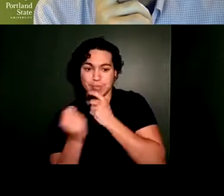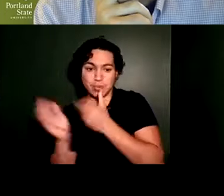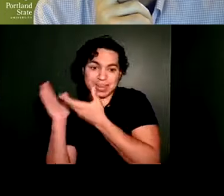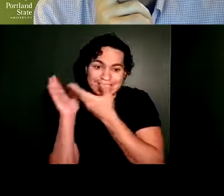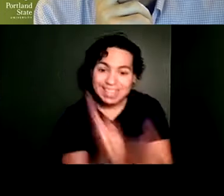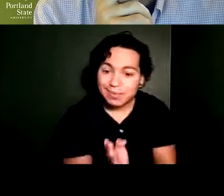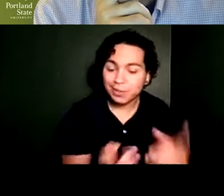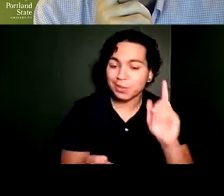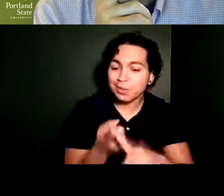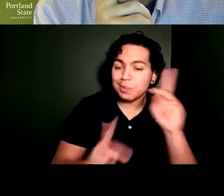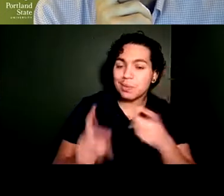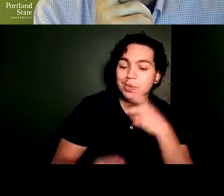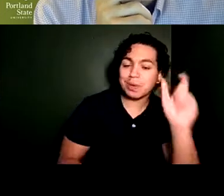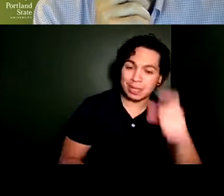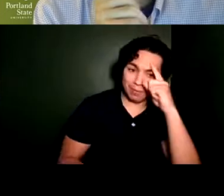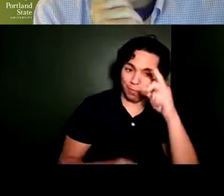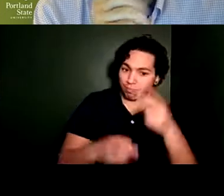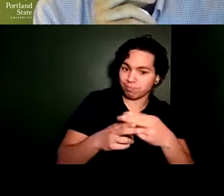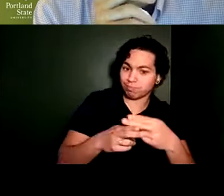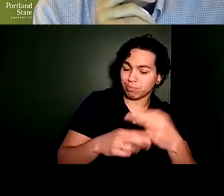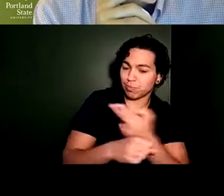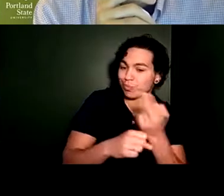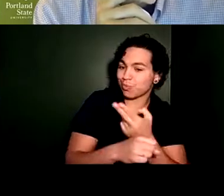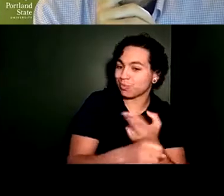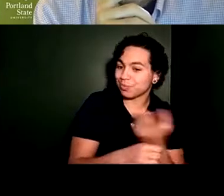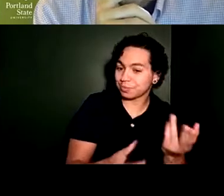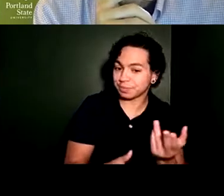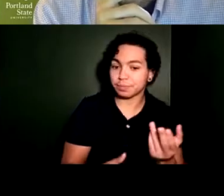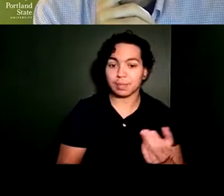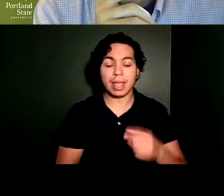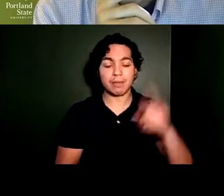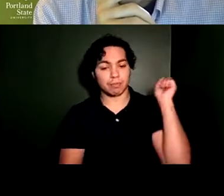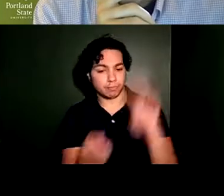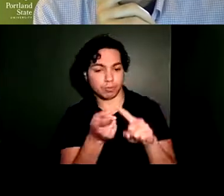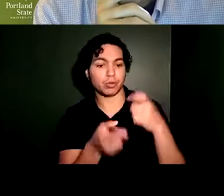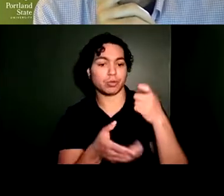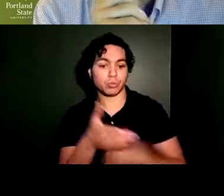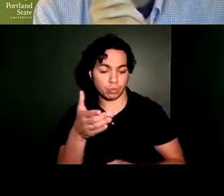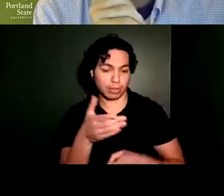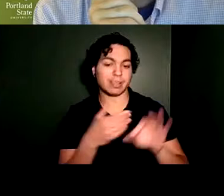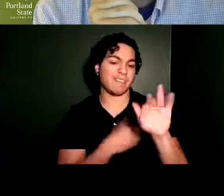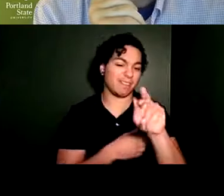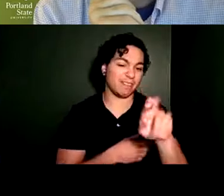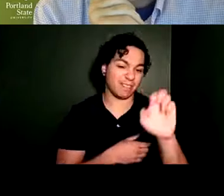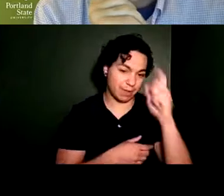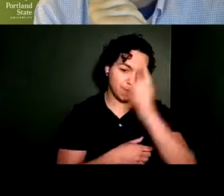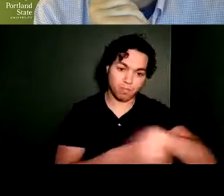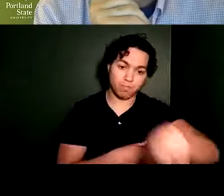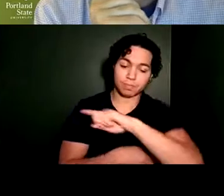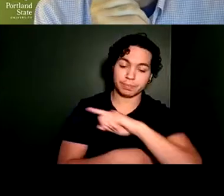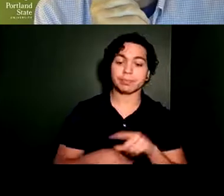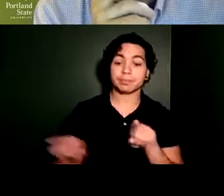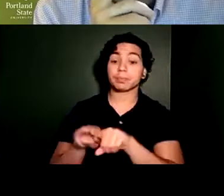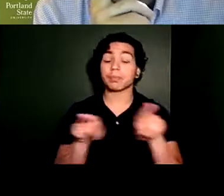them for a period of time with a very significantly reduced fare for people. In many instances,